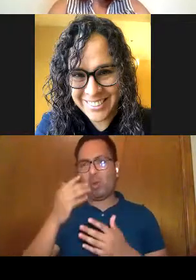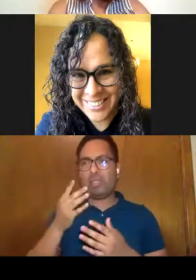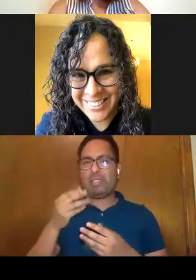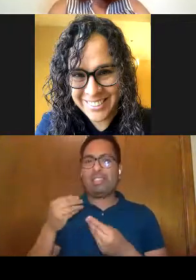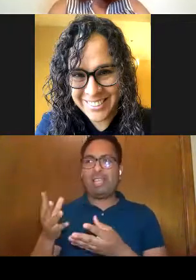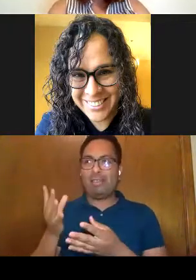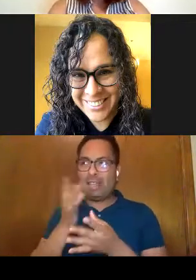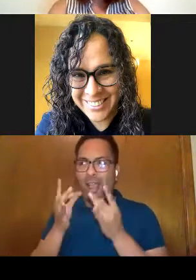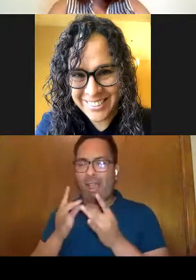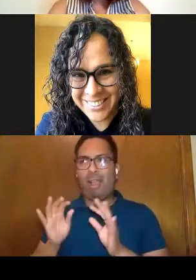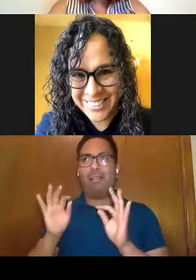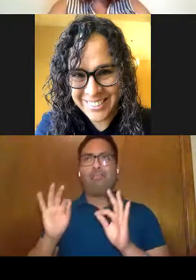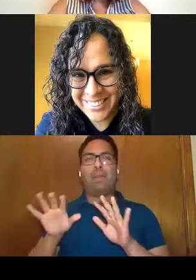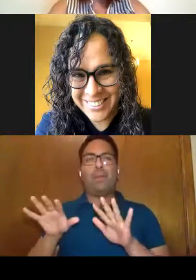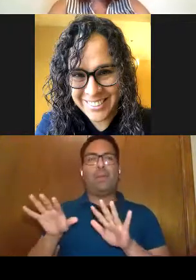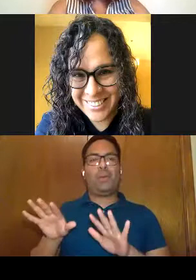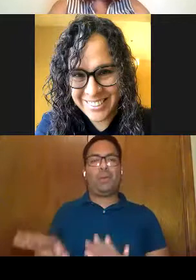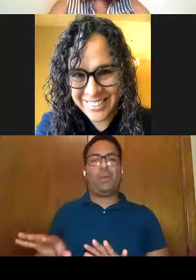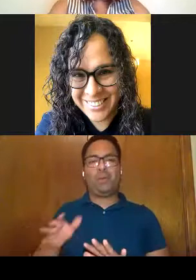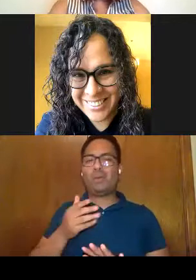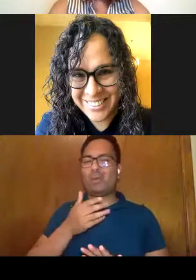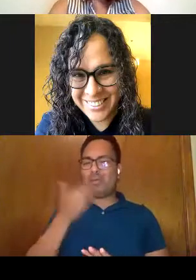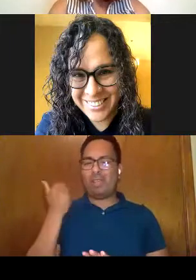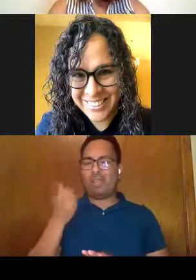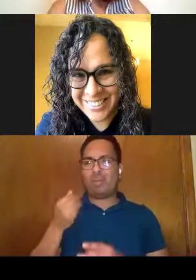is to provide some yummy or their favorite snacks.